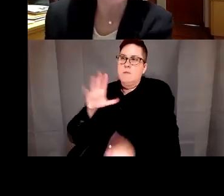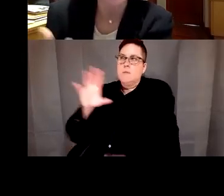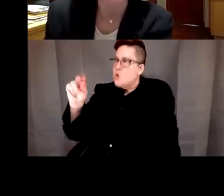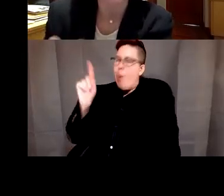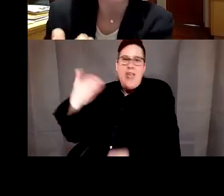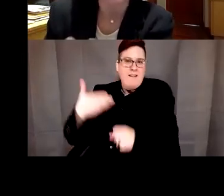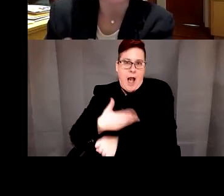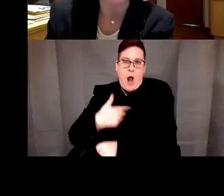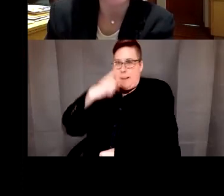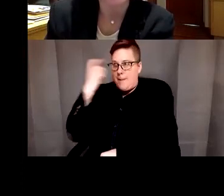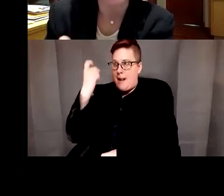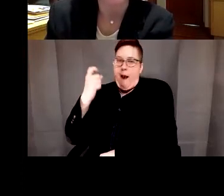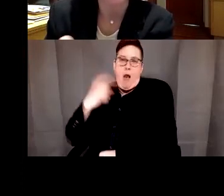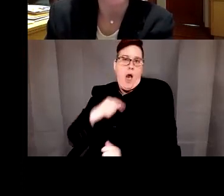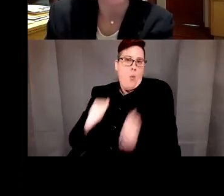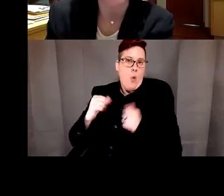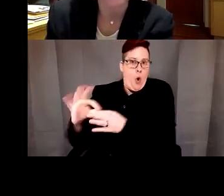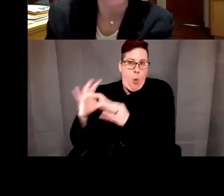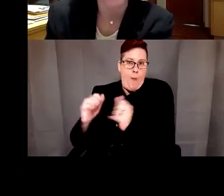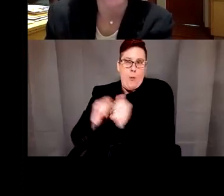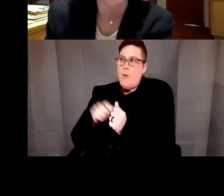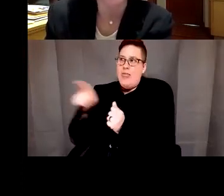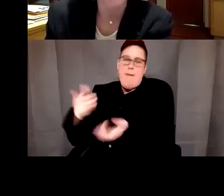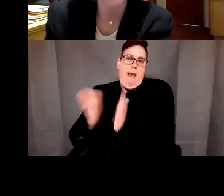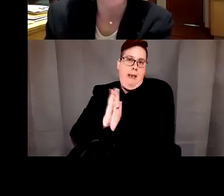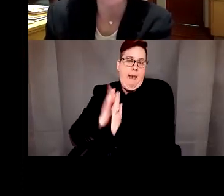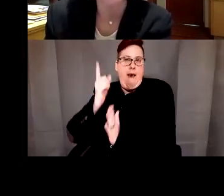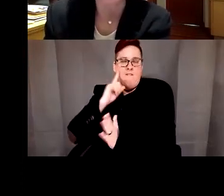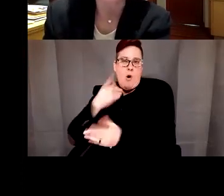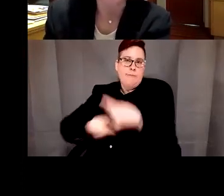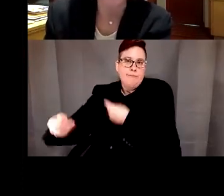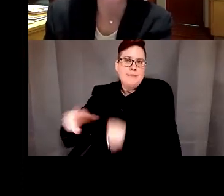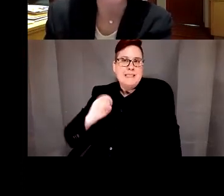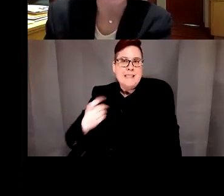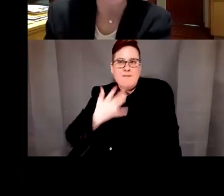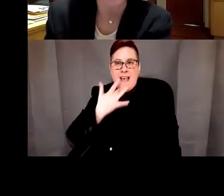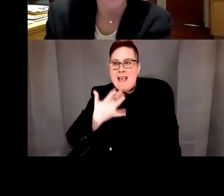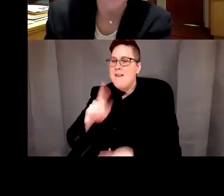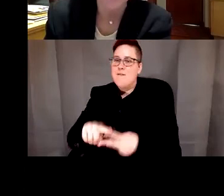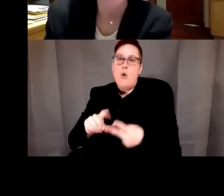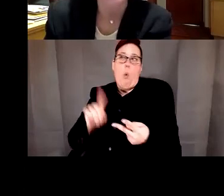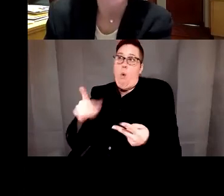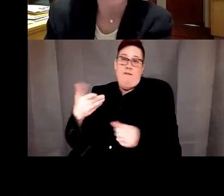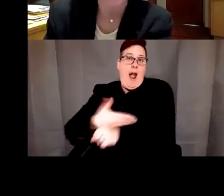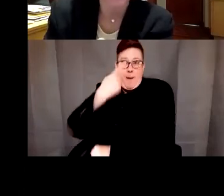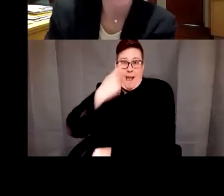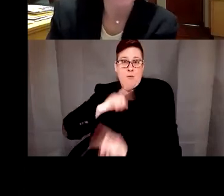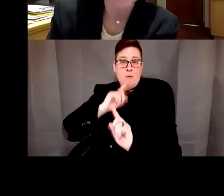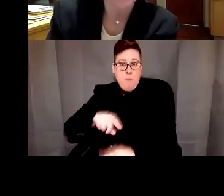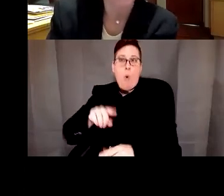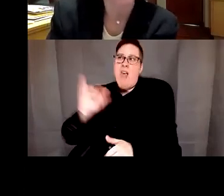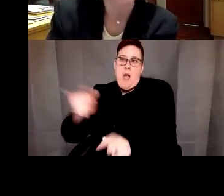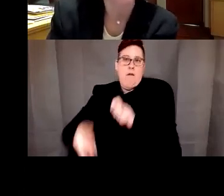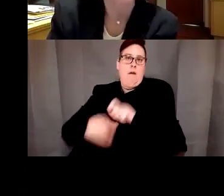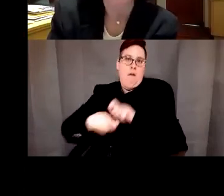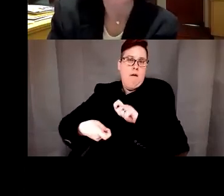terminated either because I refused to cooperate with the request for sexual favors or because I reported it and it was